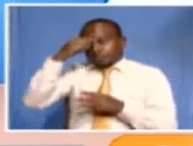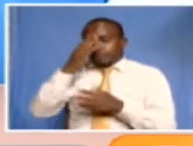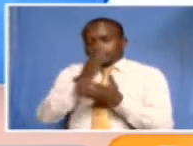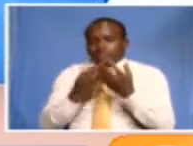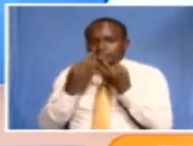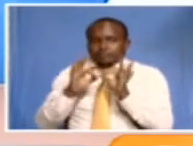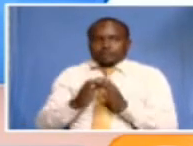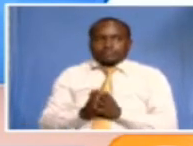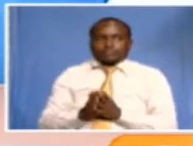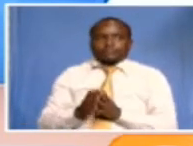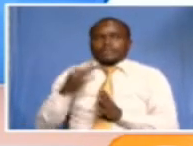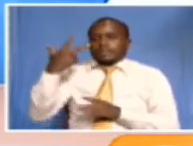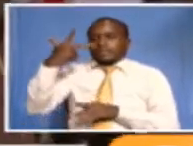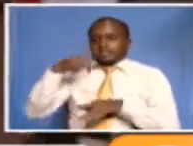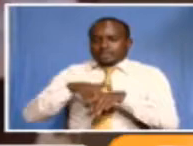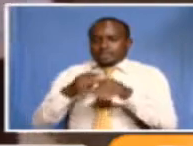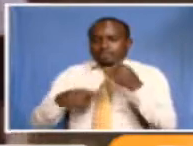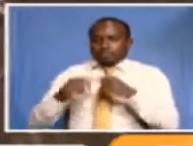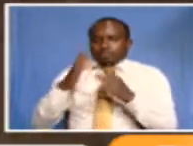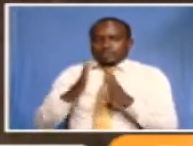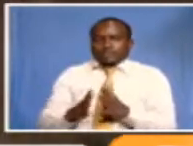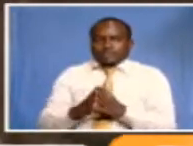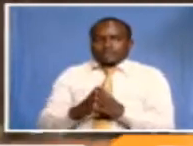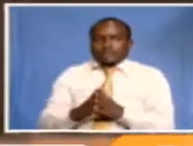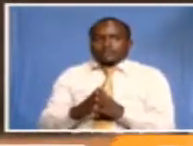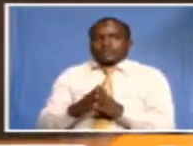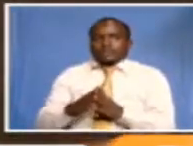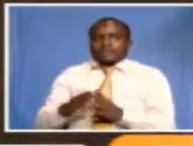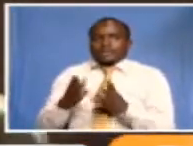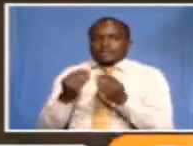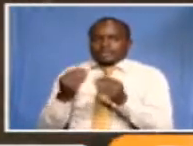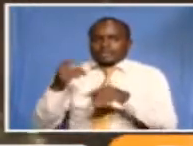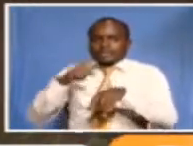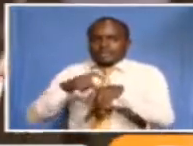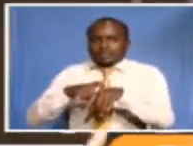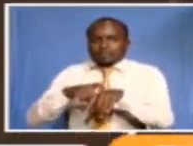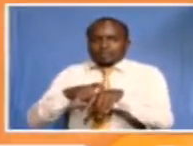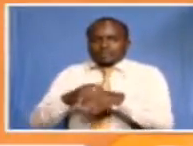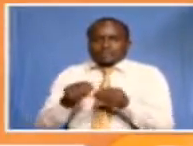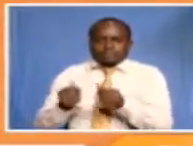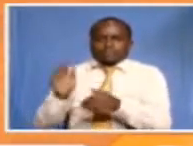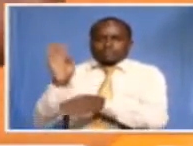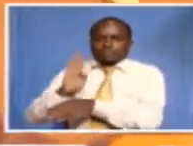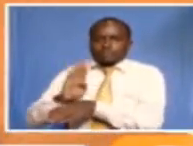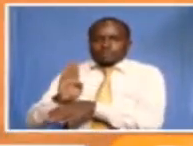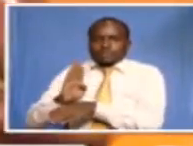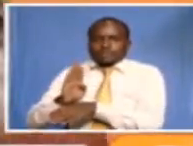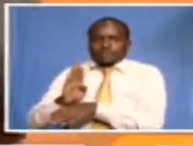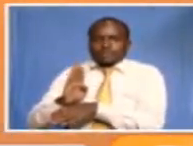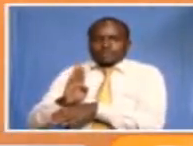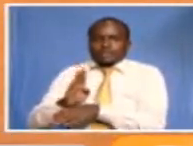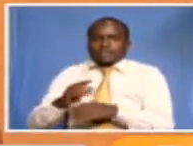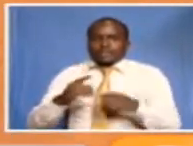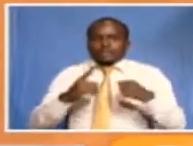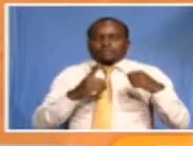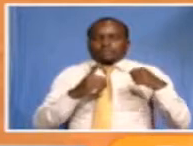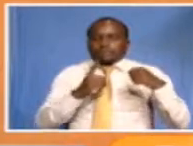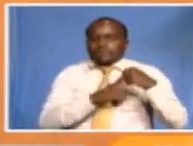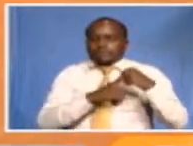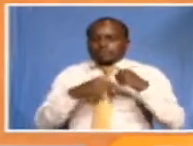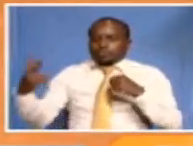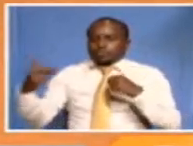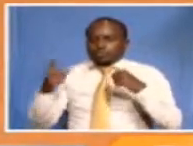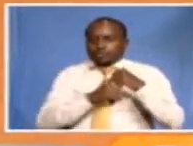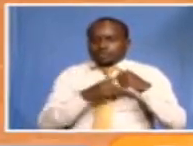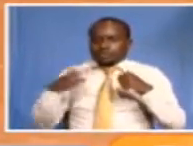semi-finals. Three-time champion Ismael Changawa has had an easy time in dispatching Burundi's Issa Shuma in straight sets of 6-2